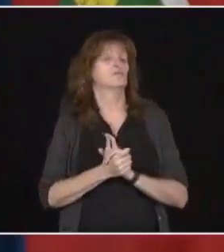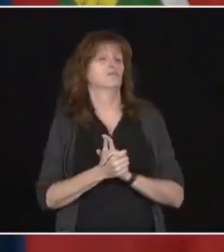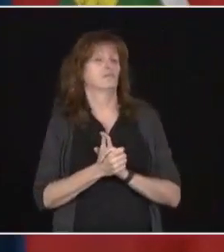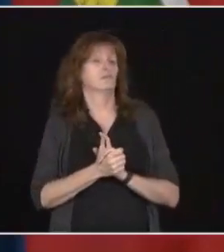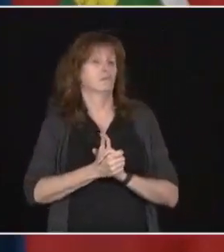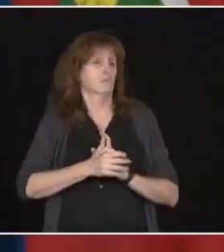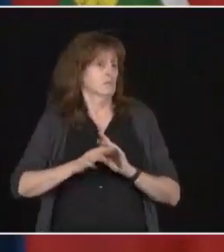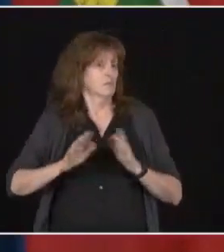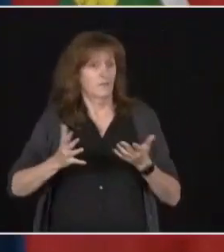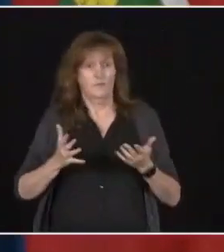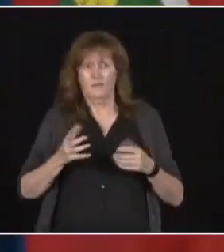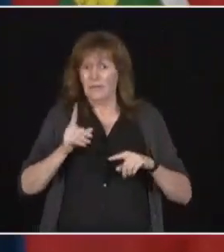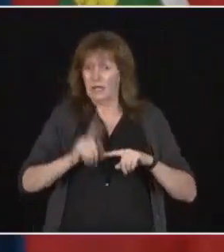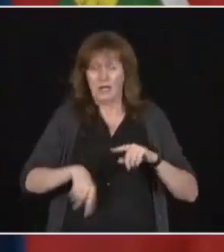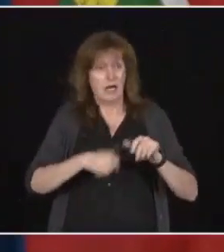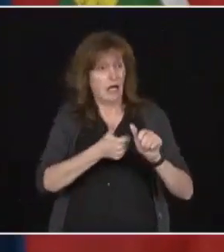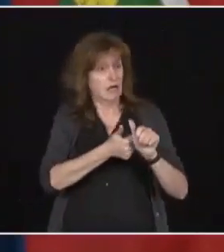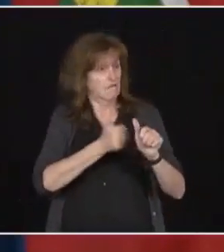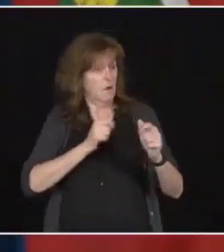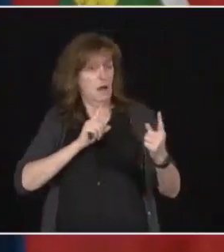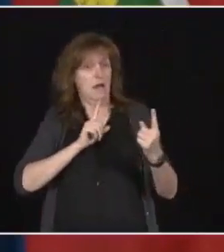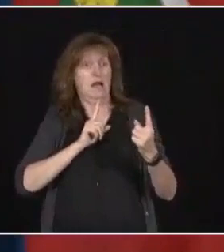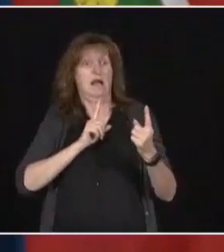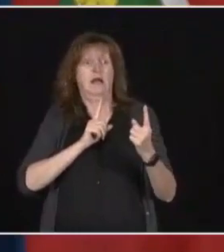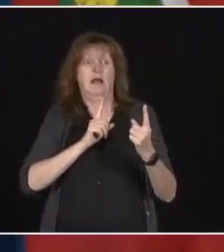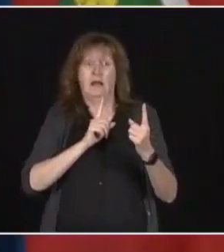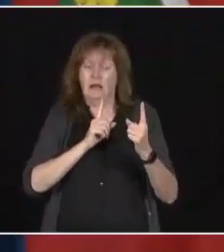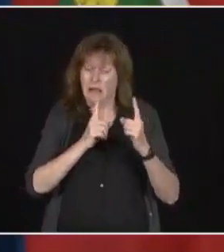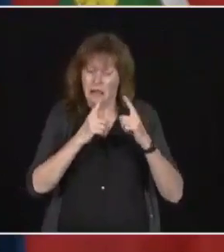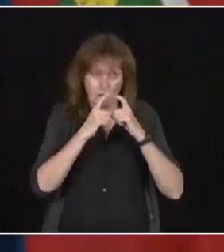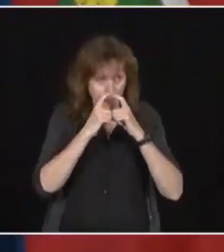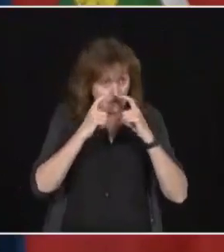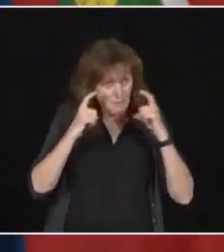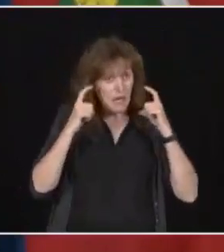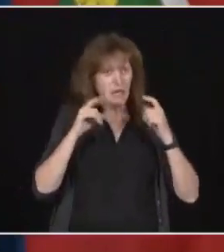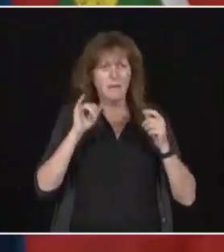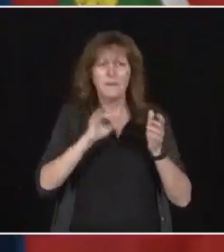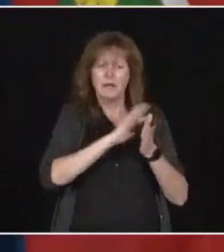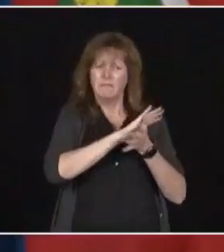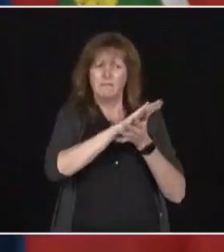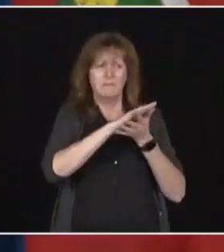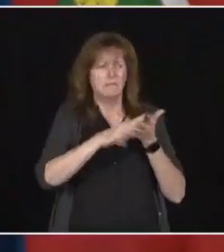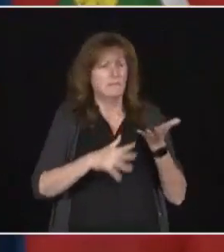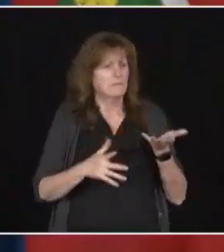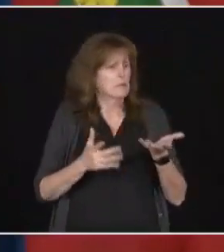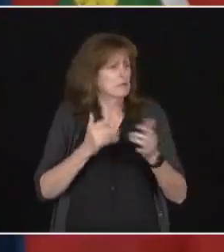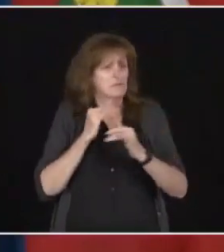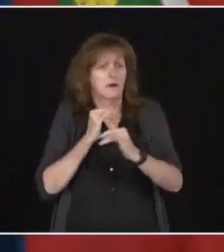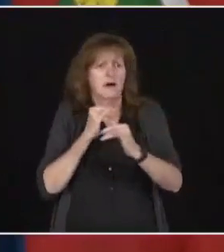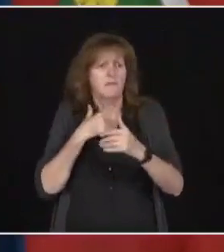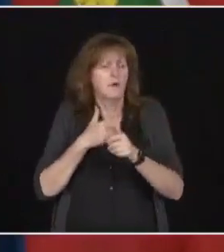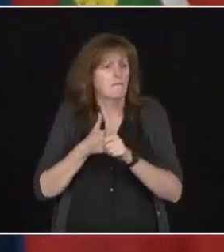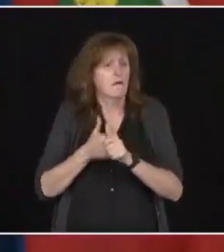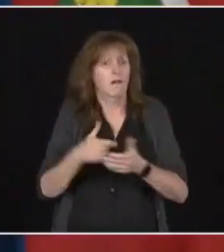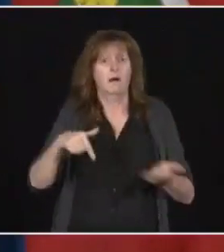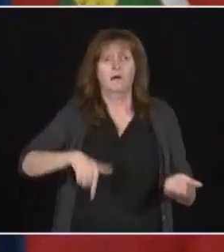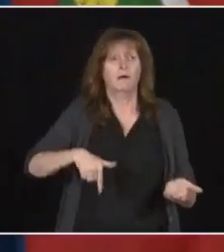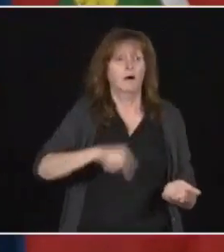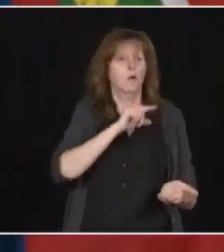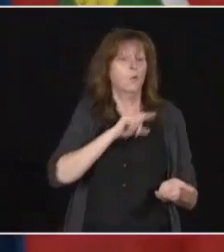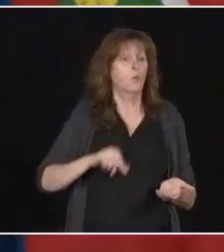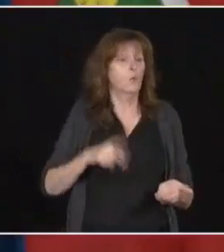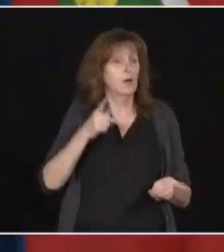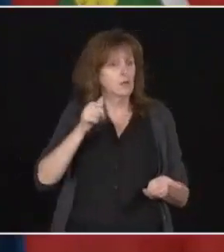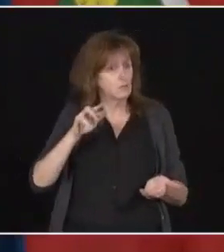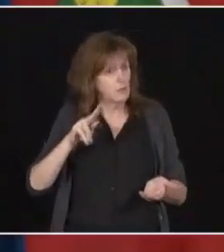or 2 meters of distance from other people, ensure that you're wearing a mask. I could tell you that just on the precinct here at Queen's Park, I